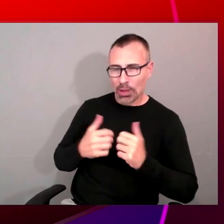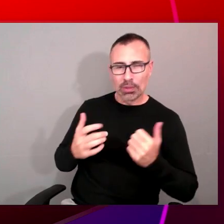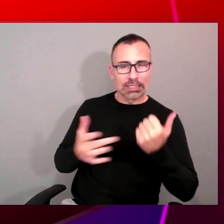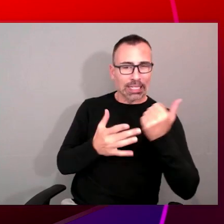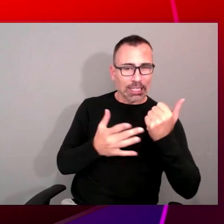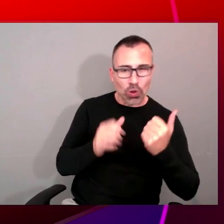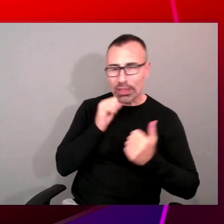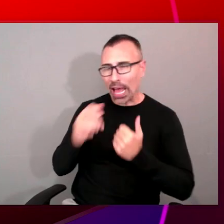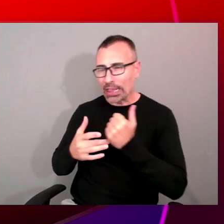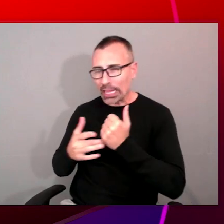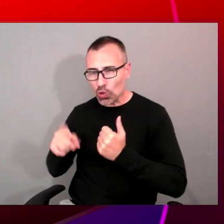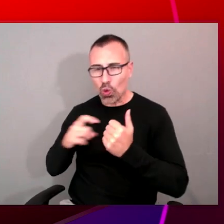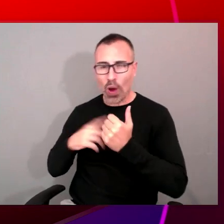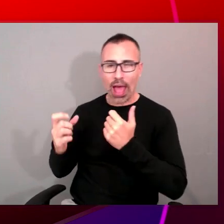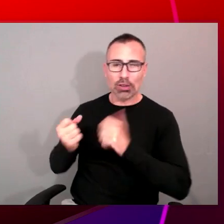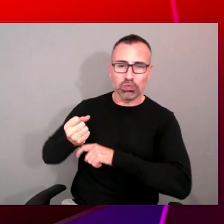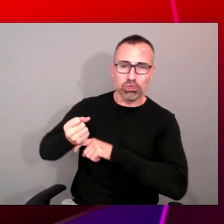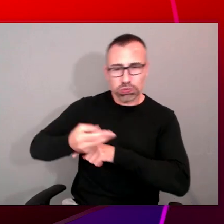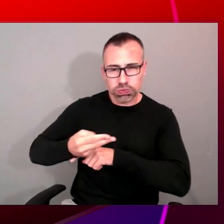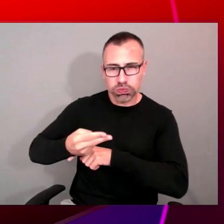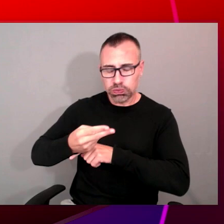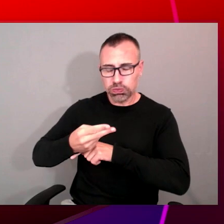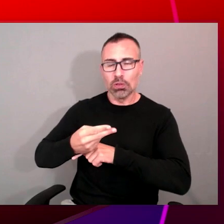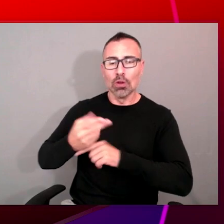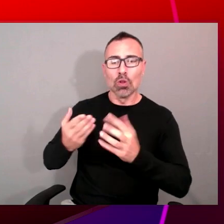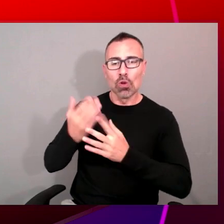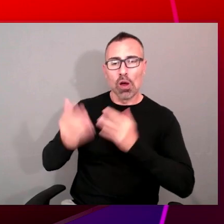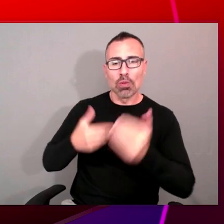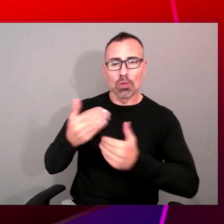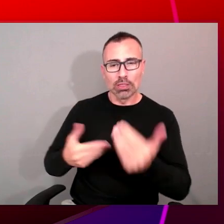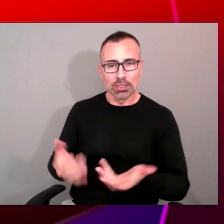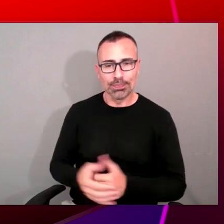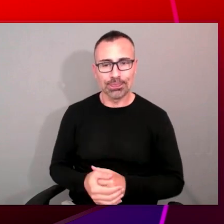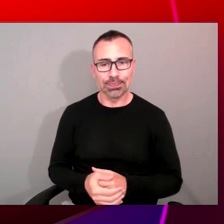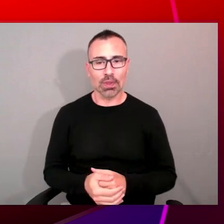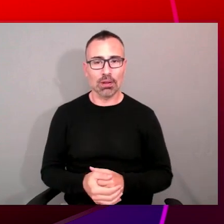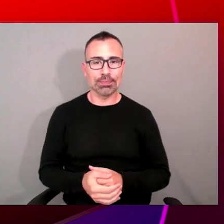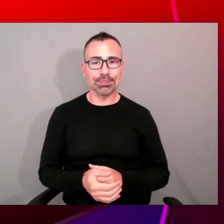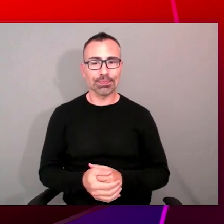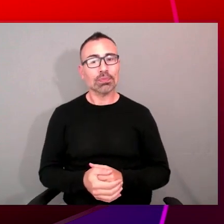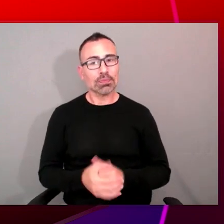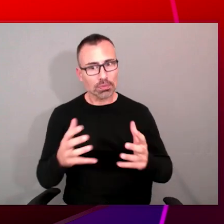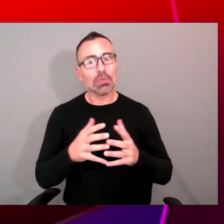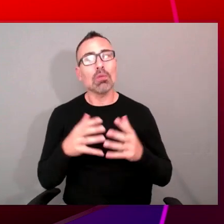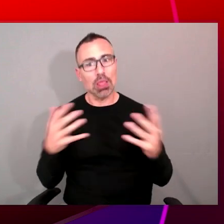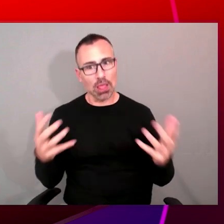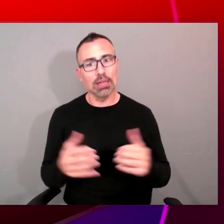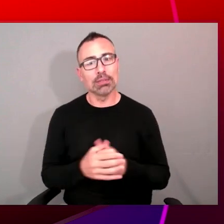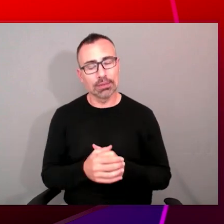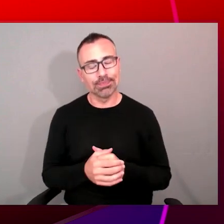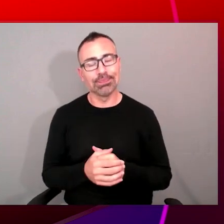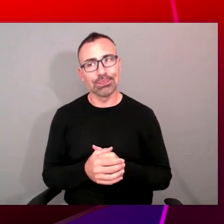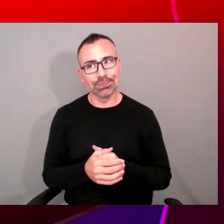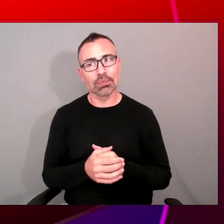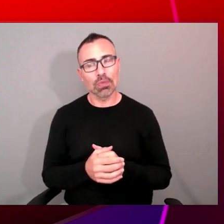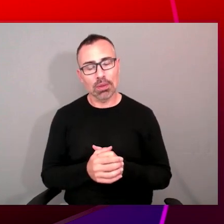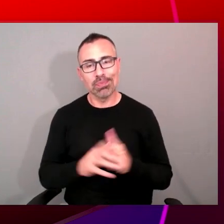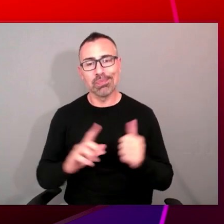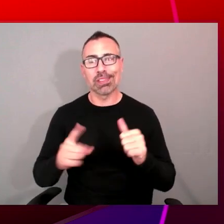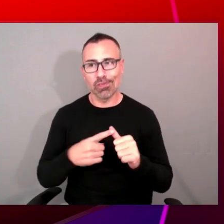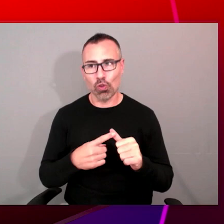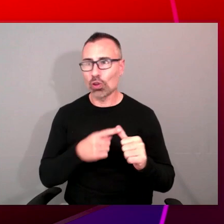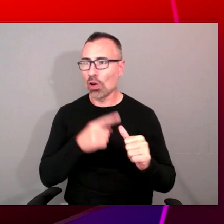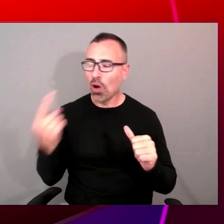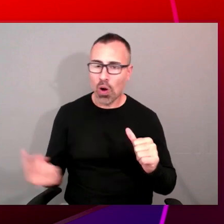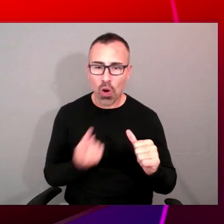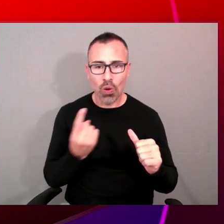had to overcome throughout the process of production? So there was lots of, because being the first always has a